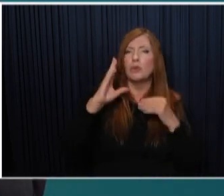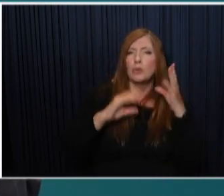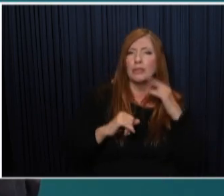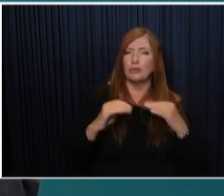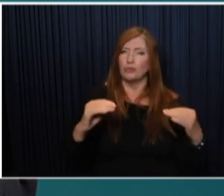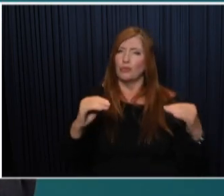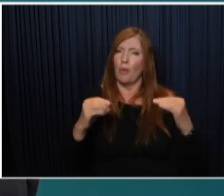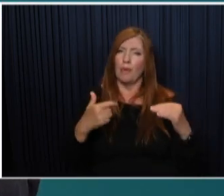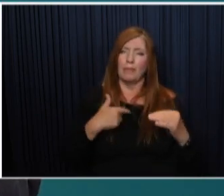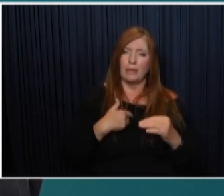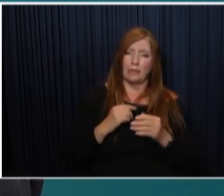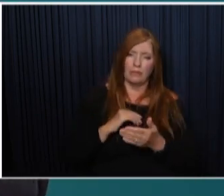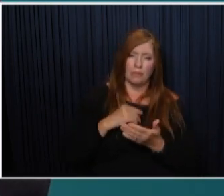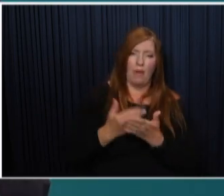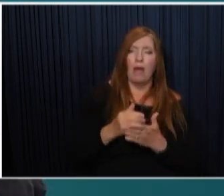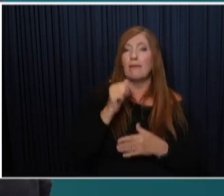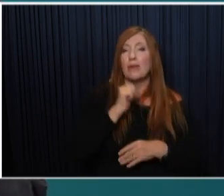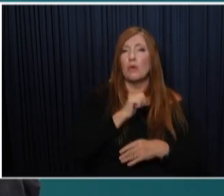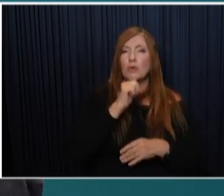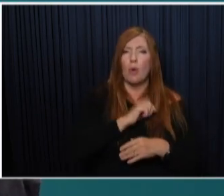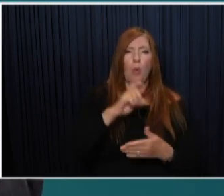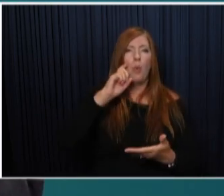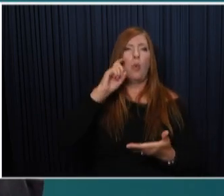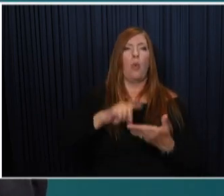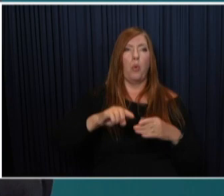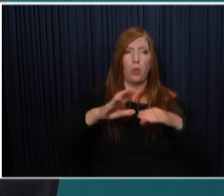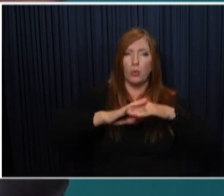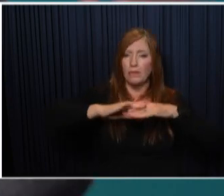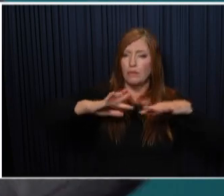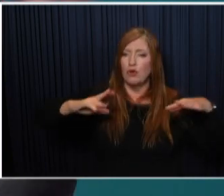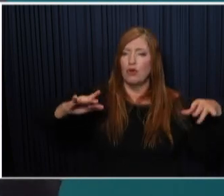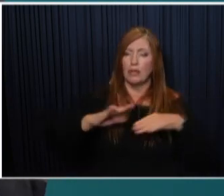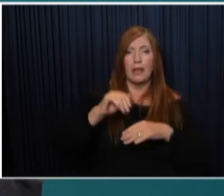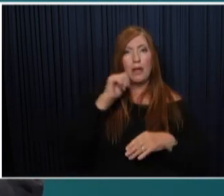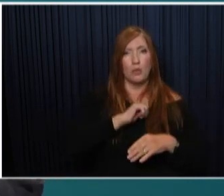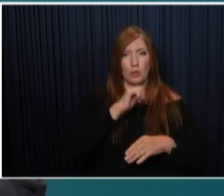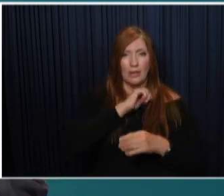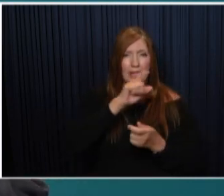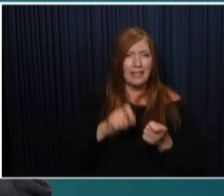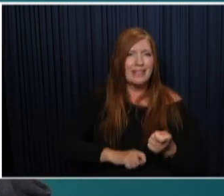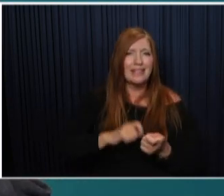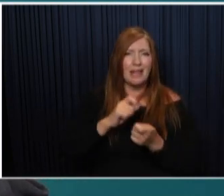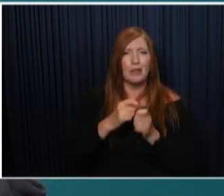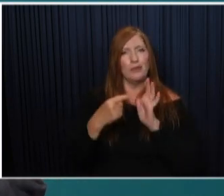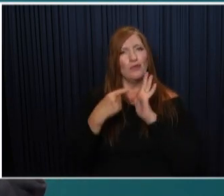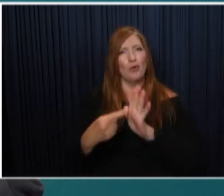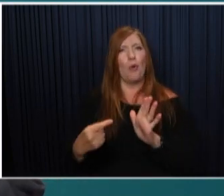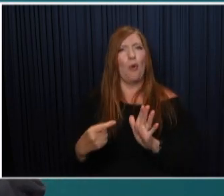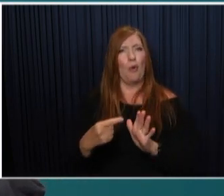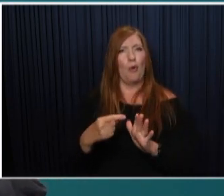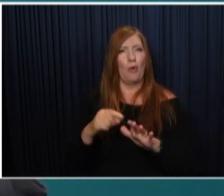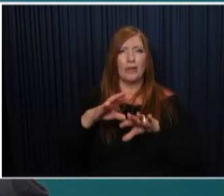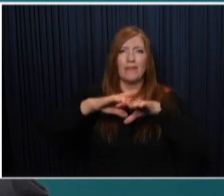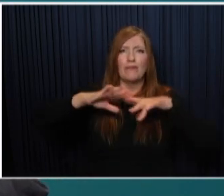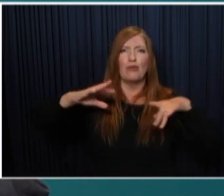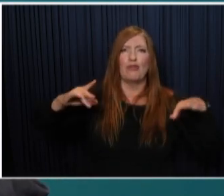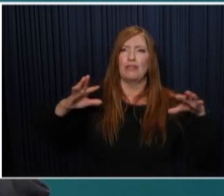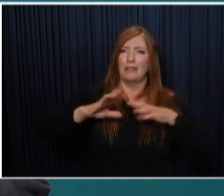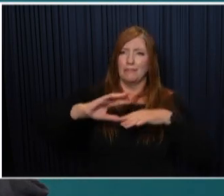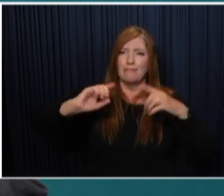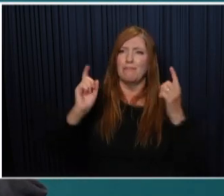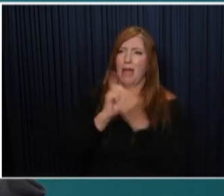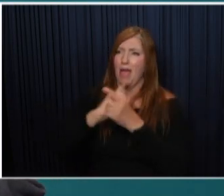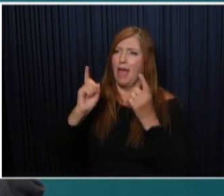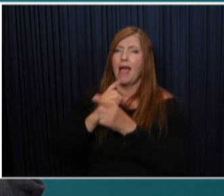to Arizona, I recognized the diversity here in Arizona is exactly reflective of the diversity that I encountered every day out